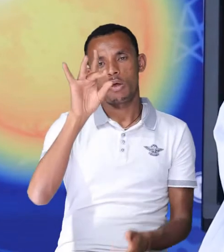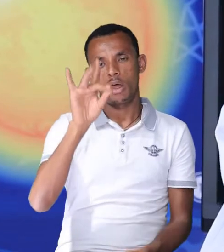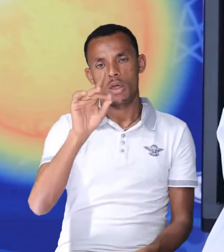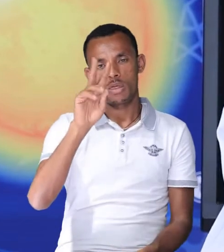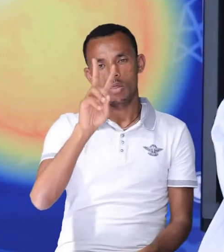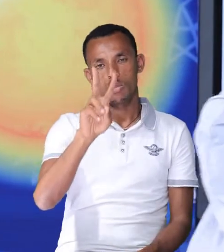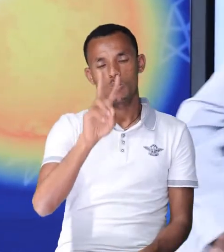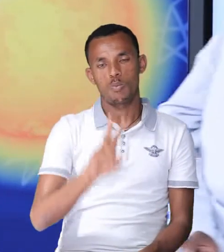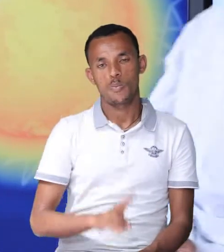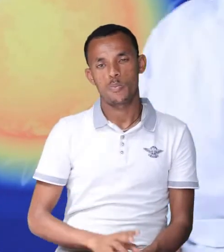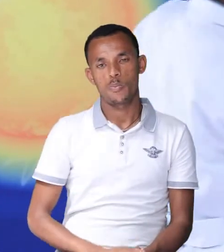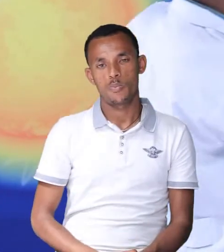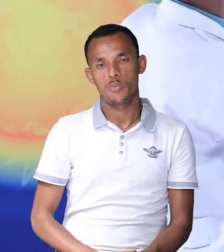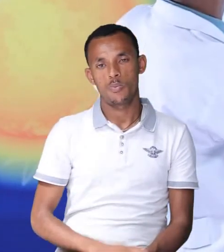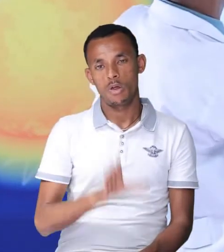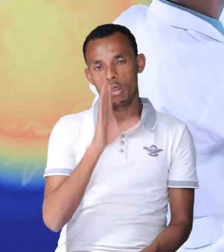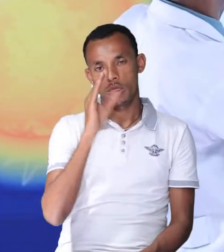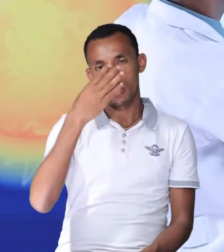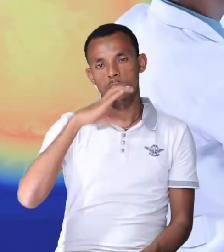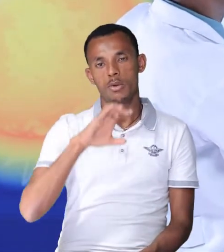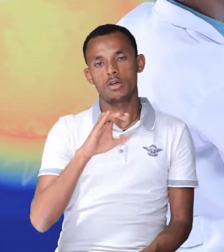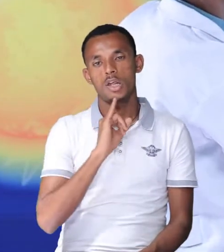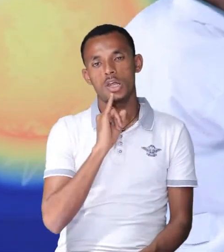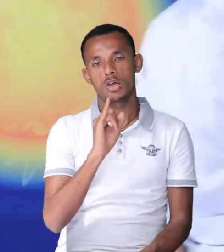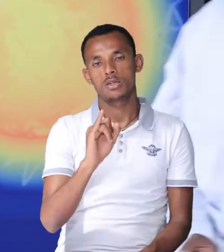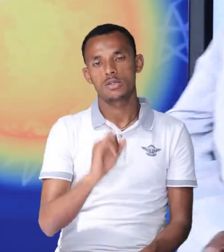0.082, and the temperature is